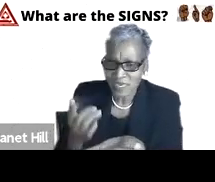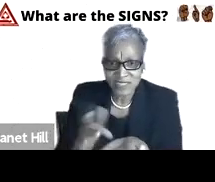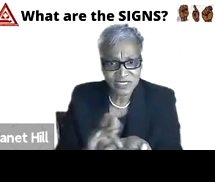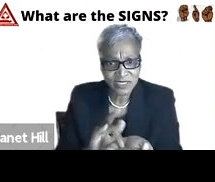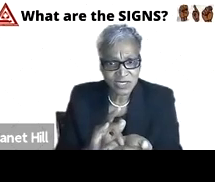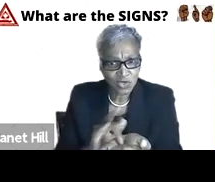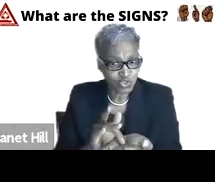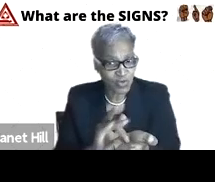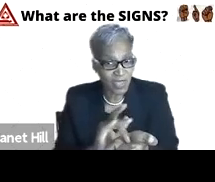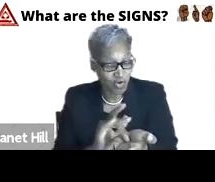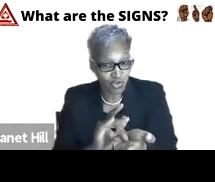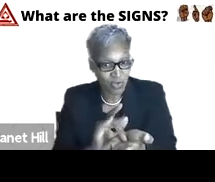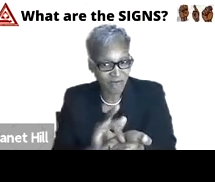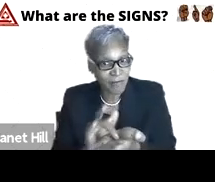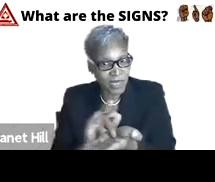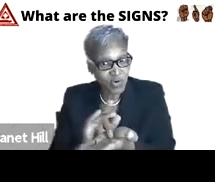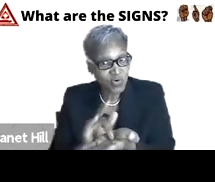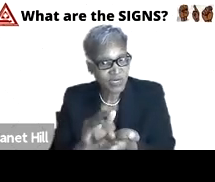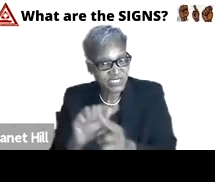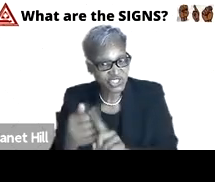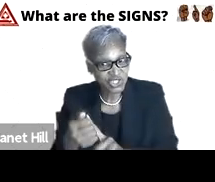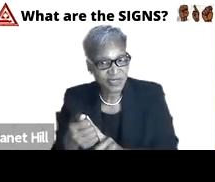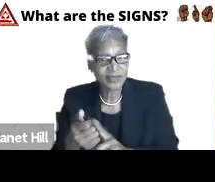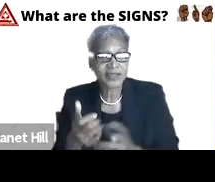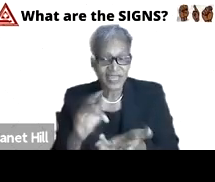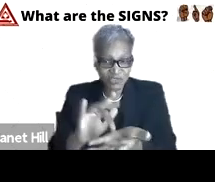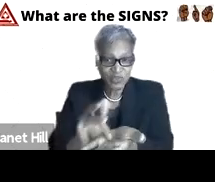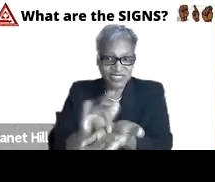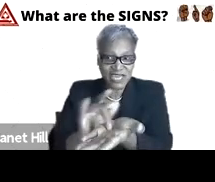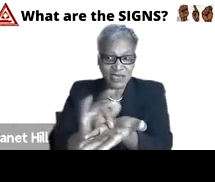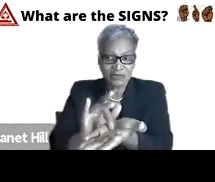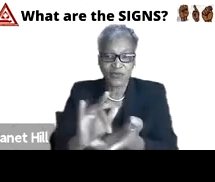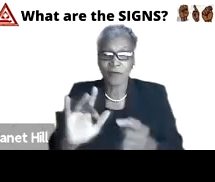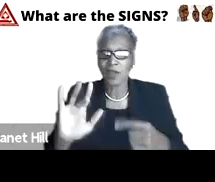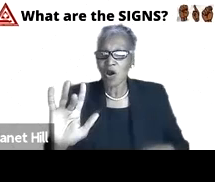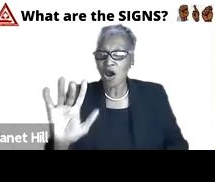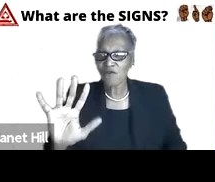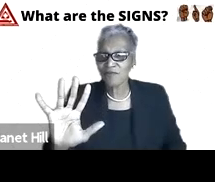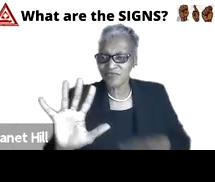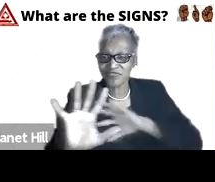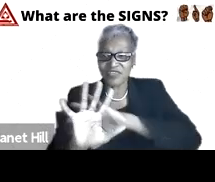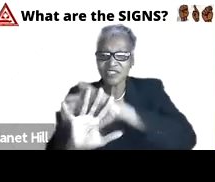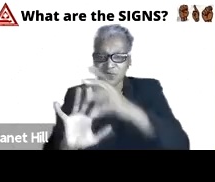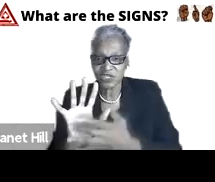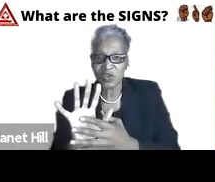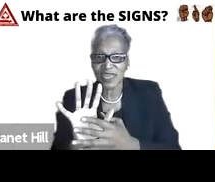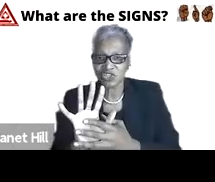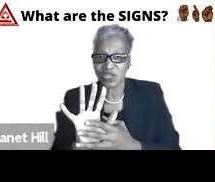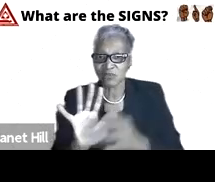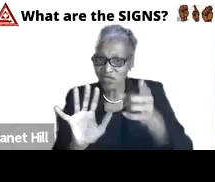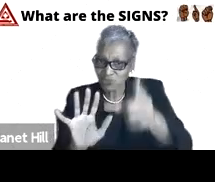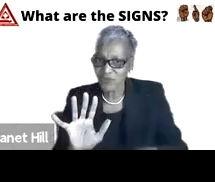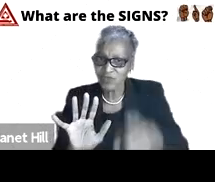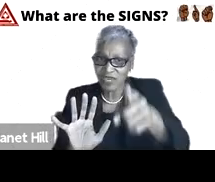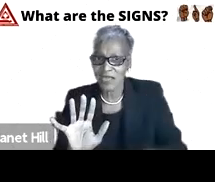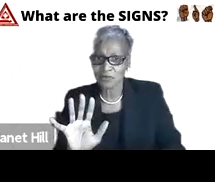taking some medicine? Do you have a medical condition? That's where that sign comes from. All from this particular hand